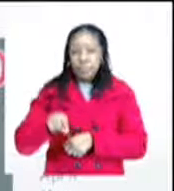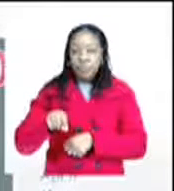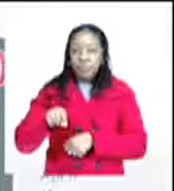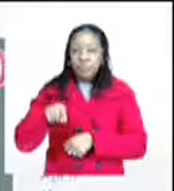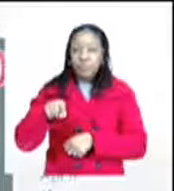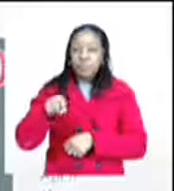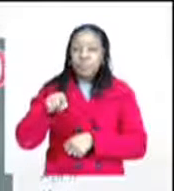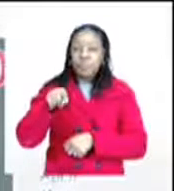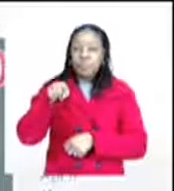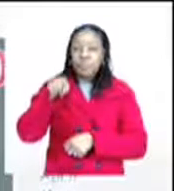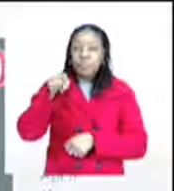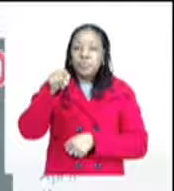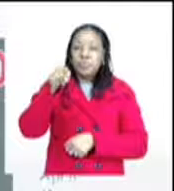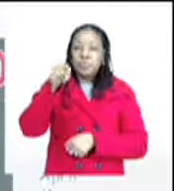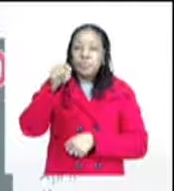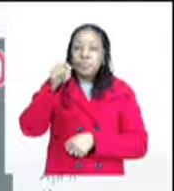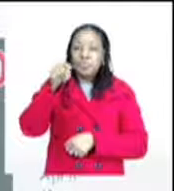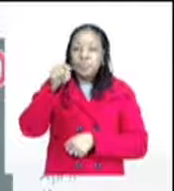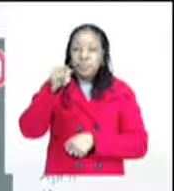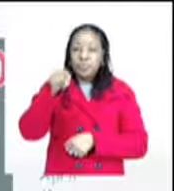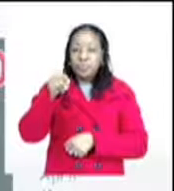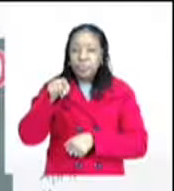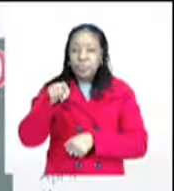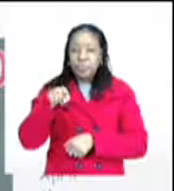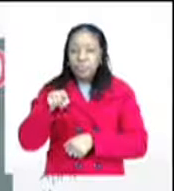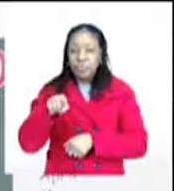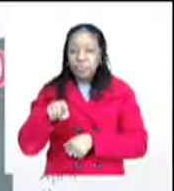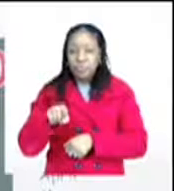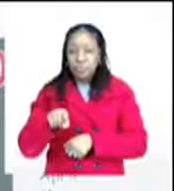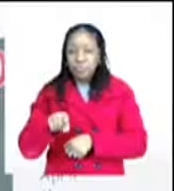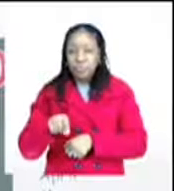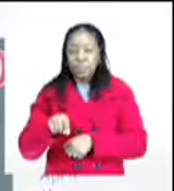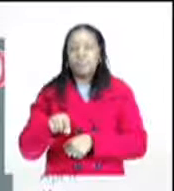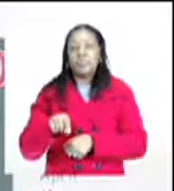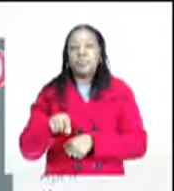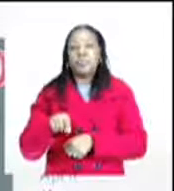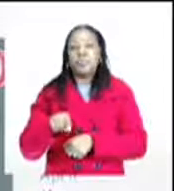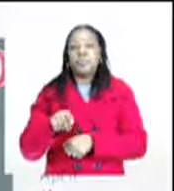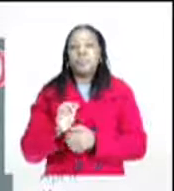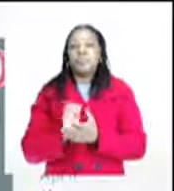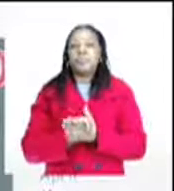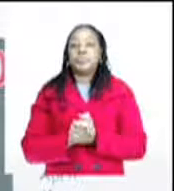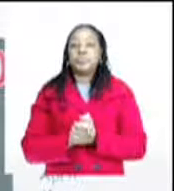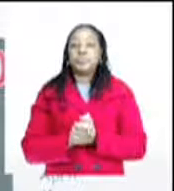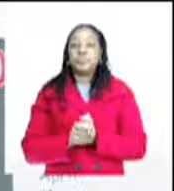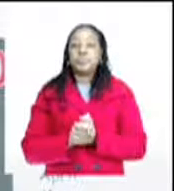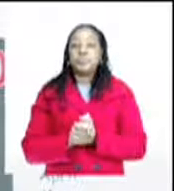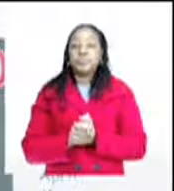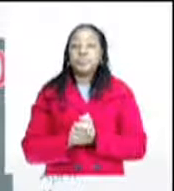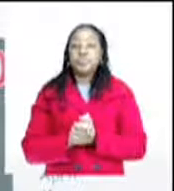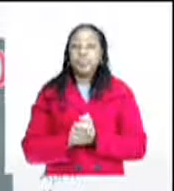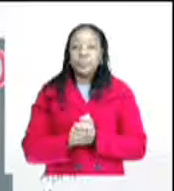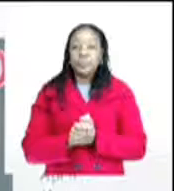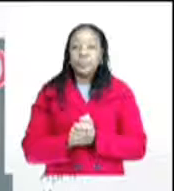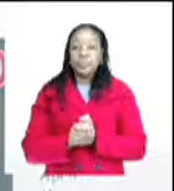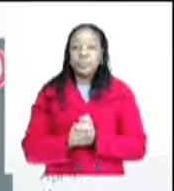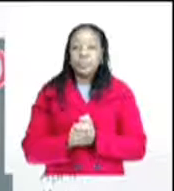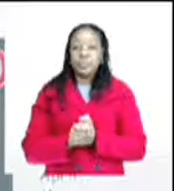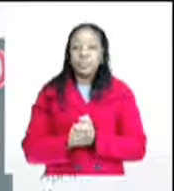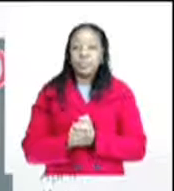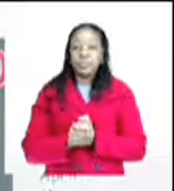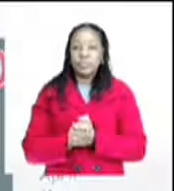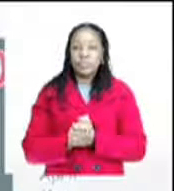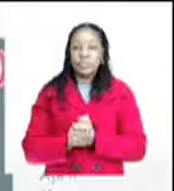duck's tummy. We go all the way round. Then when we get somewhere here, we go straight